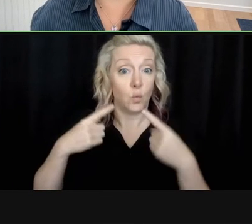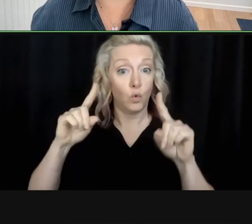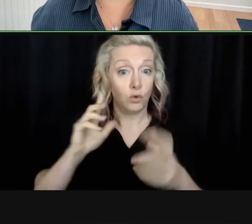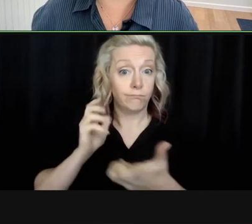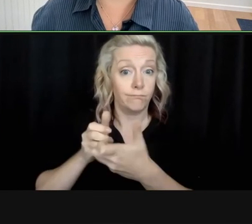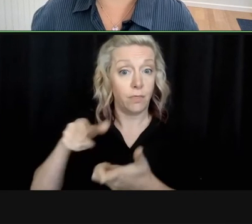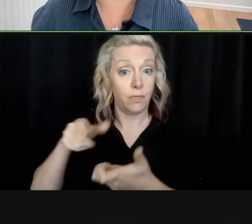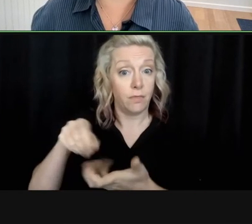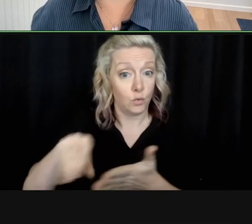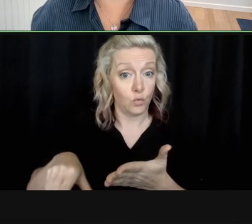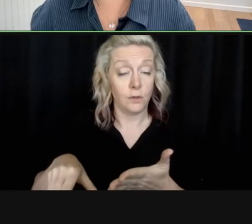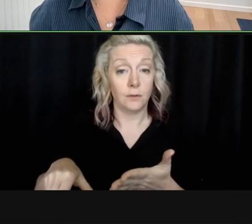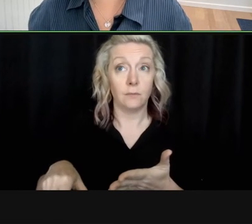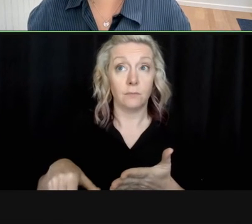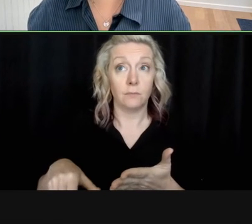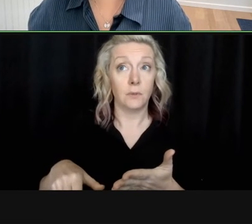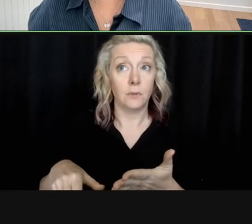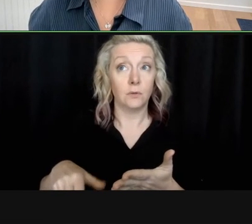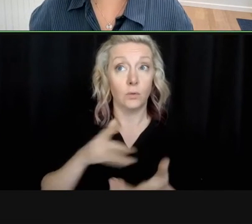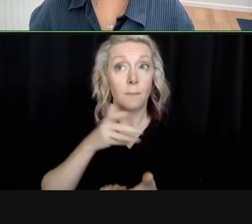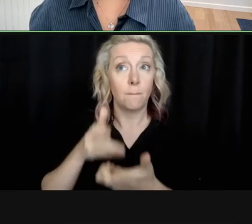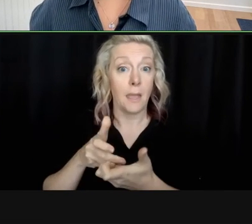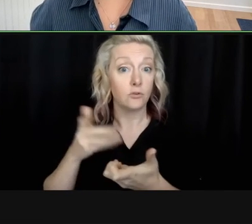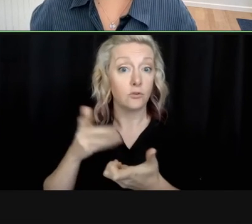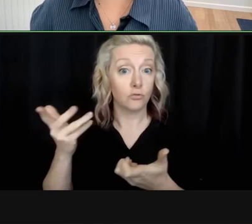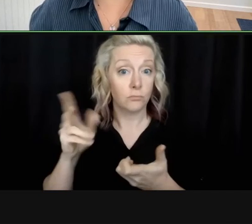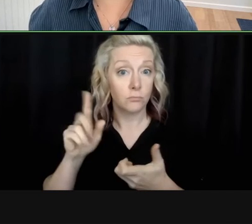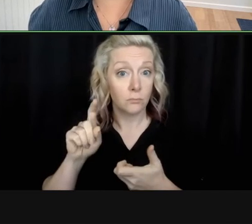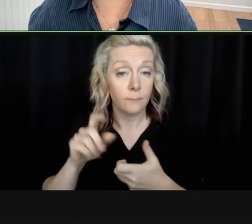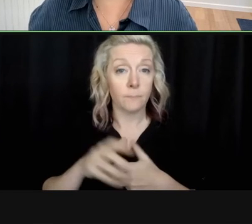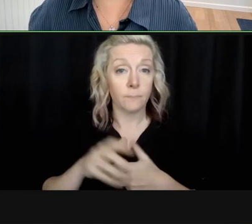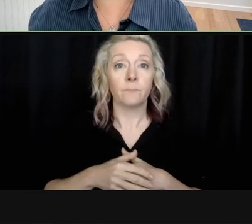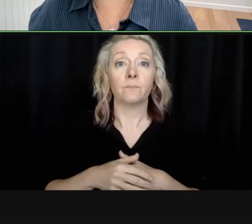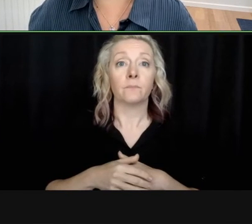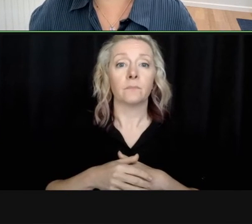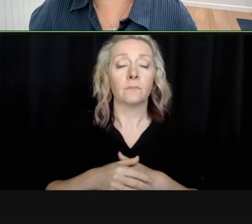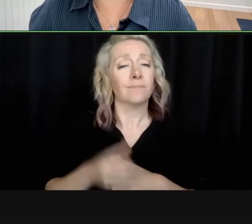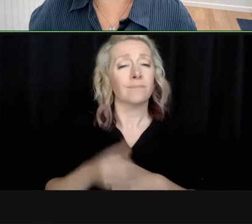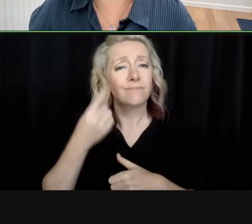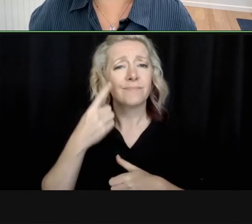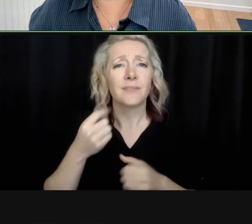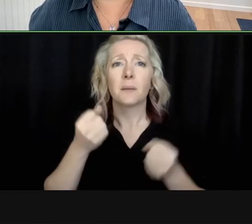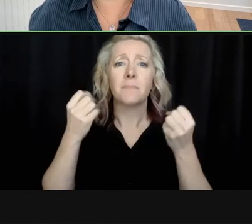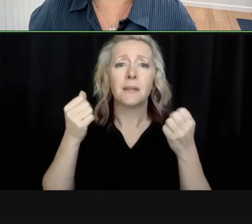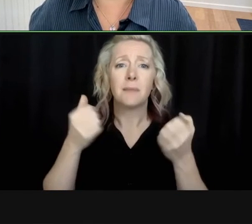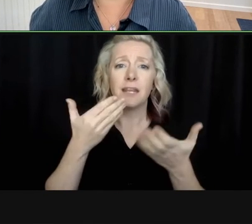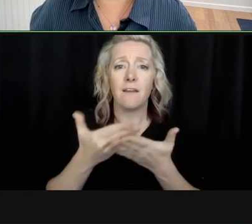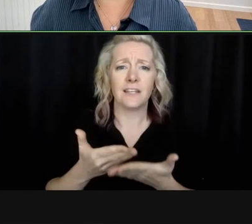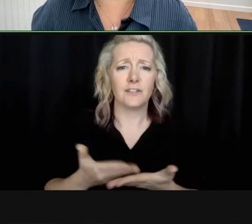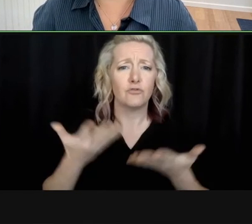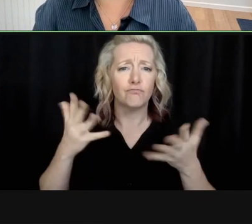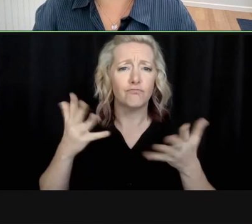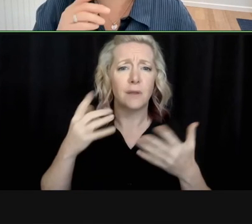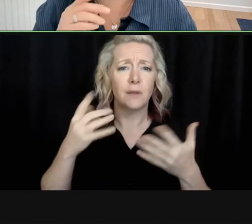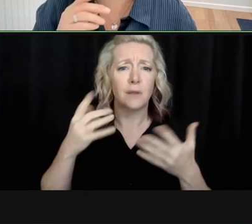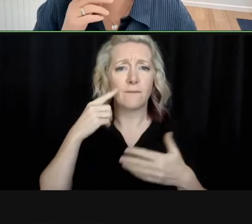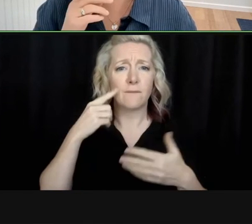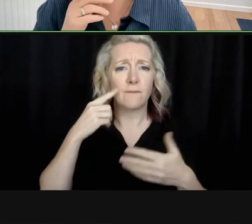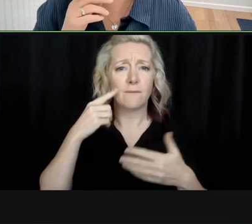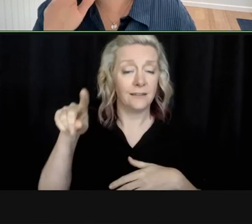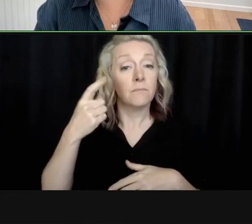this group, so they're well matched to the group. So there's a lot of evidence base for all of these different things, and these are